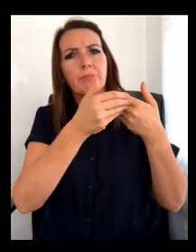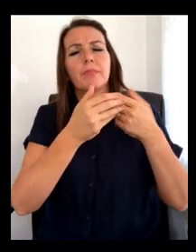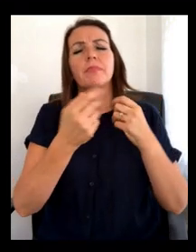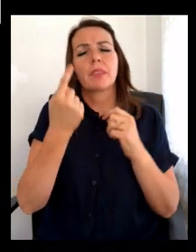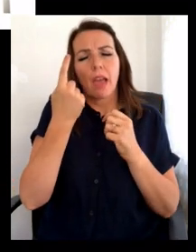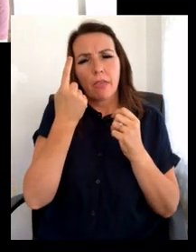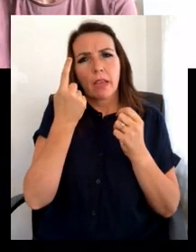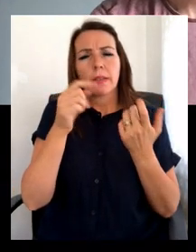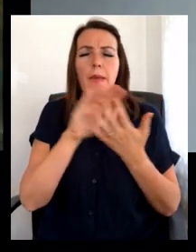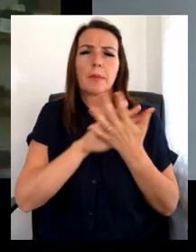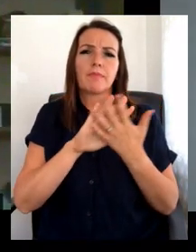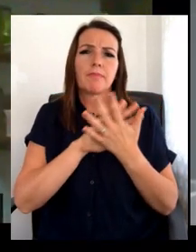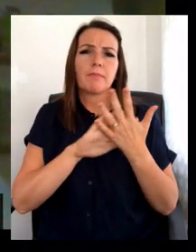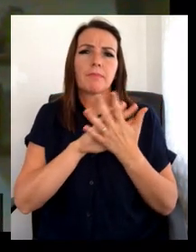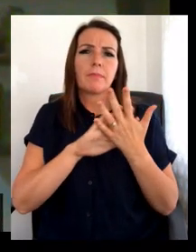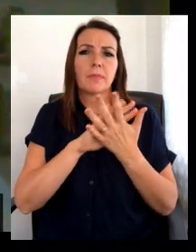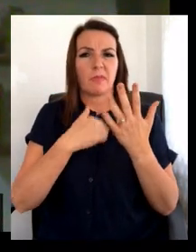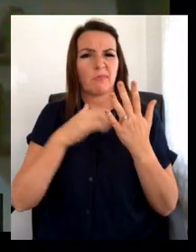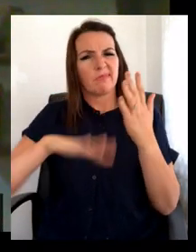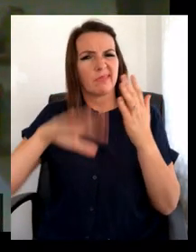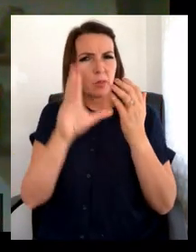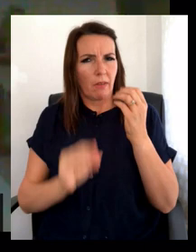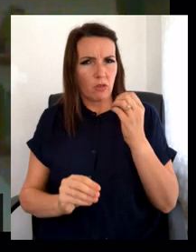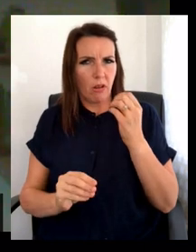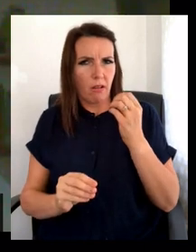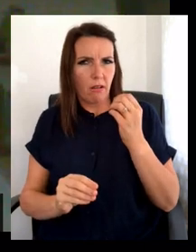course, coming from South Africa and the particular